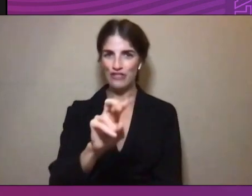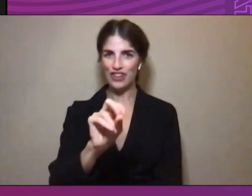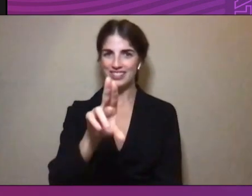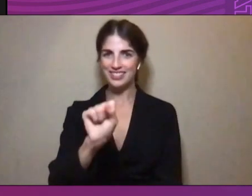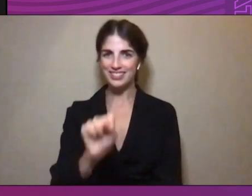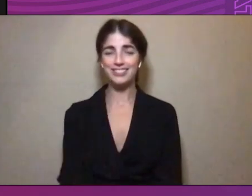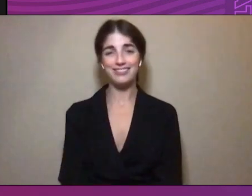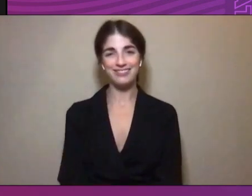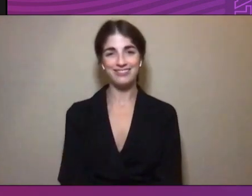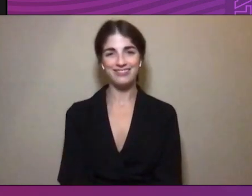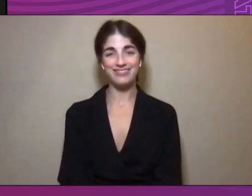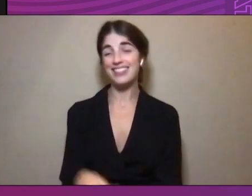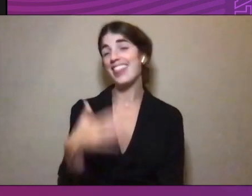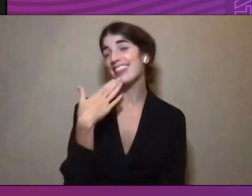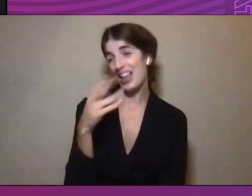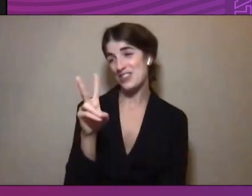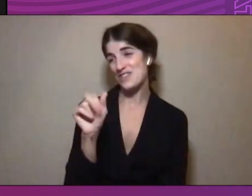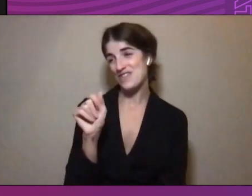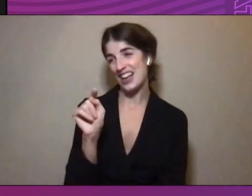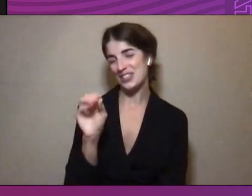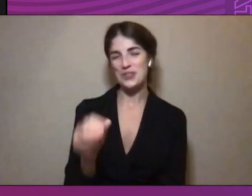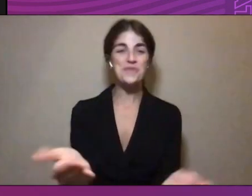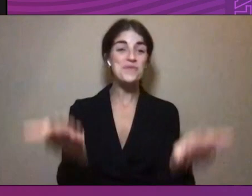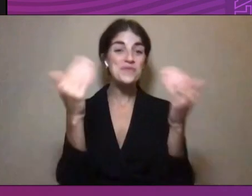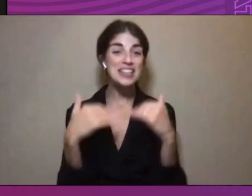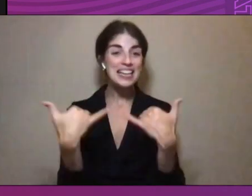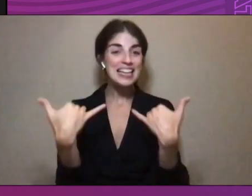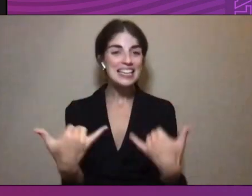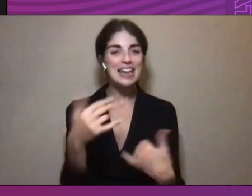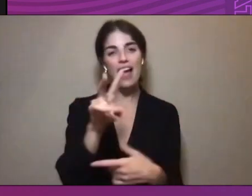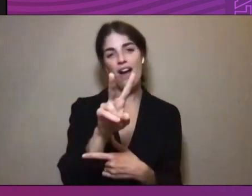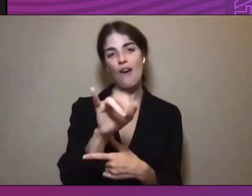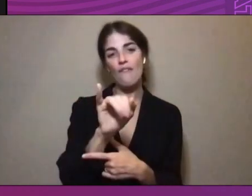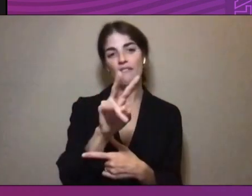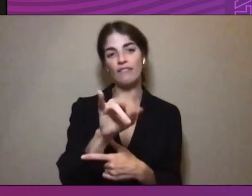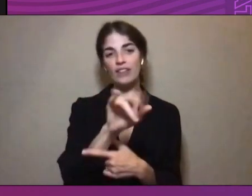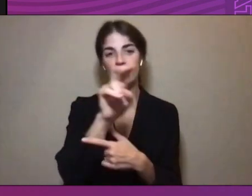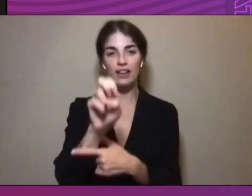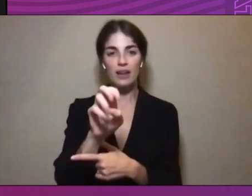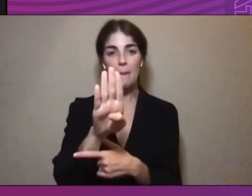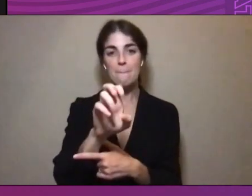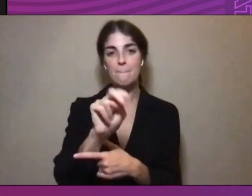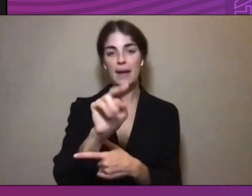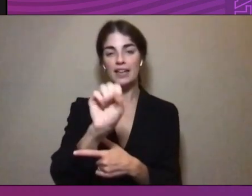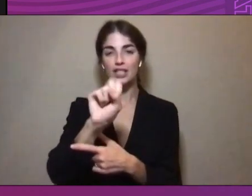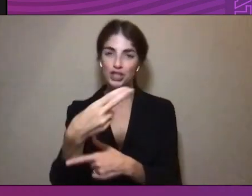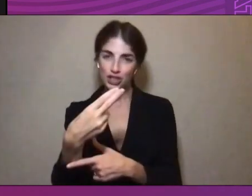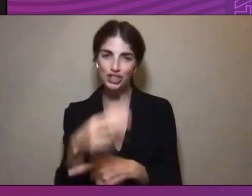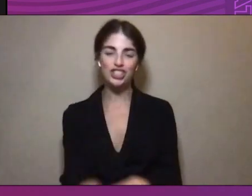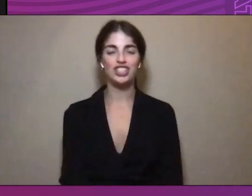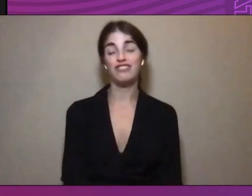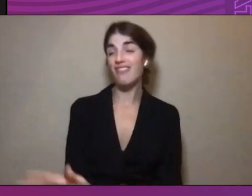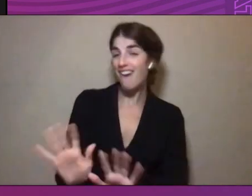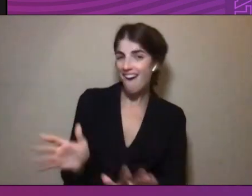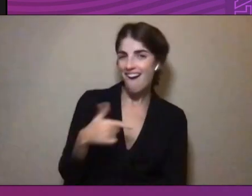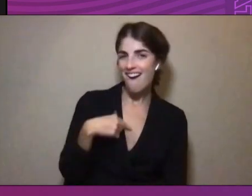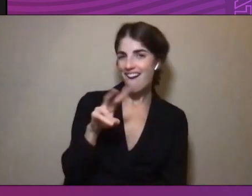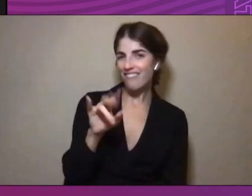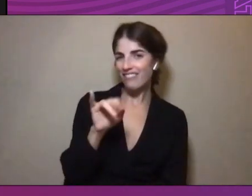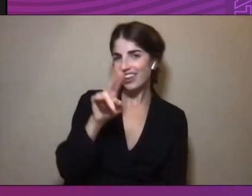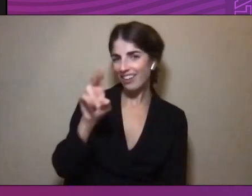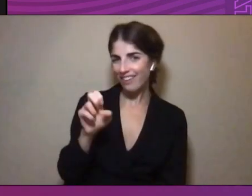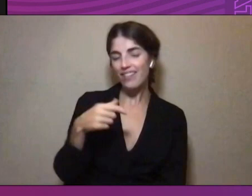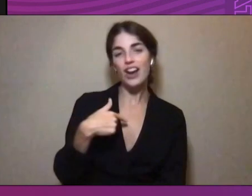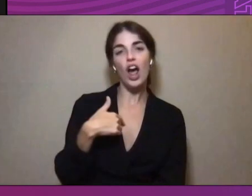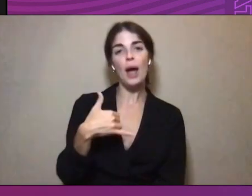Thank you, Vato. I'll pass it along to Vivian Benish. Hi, everyone. I'm Vivian Benish, calling in from Chapel